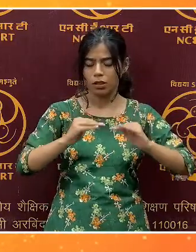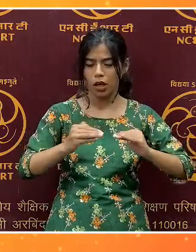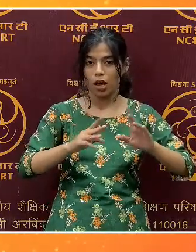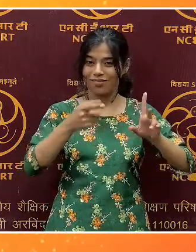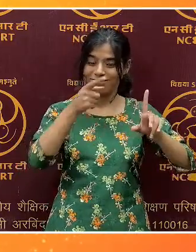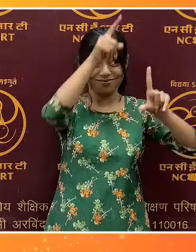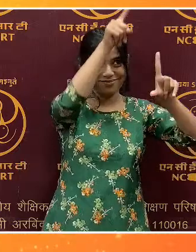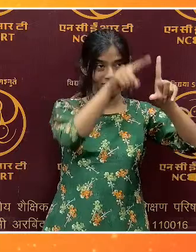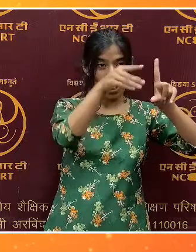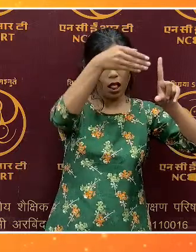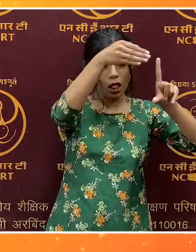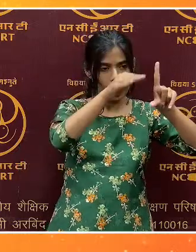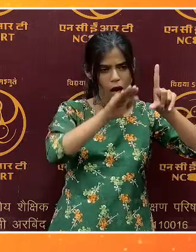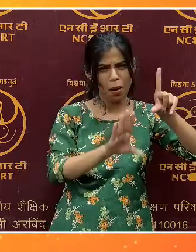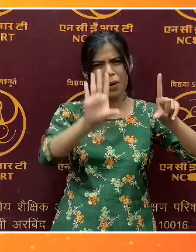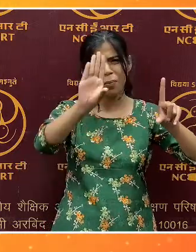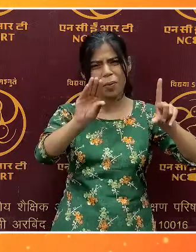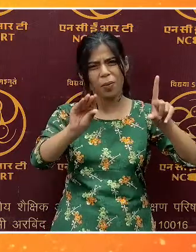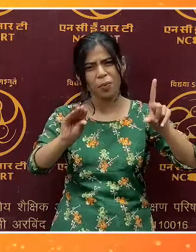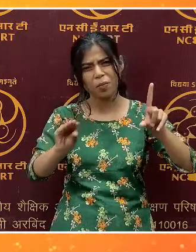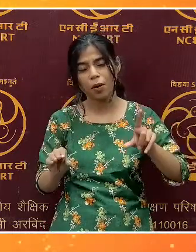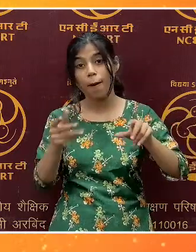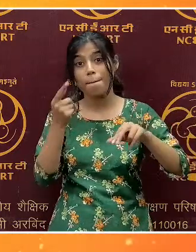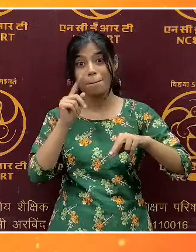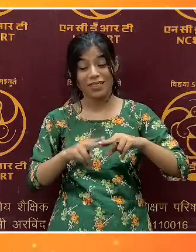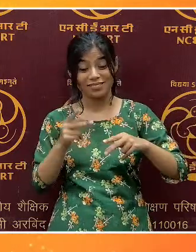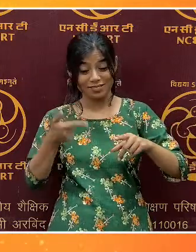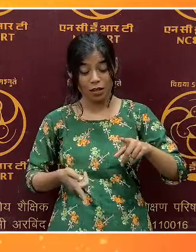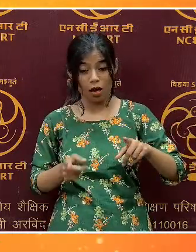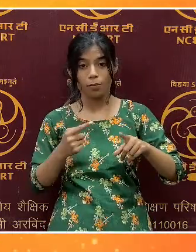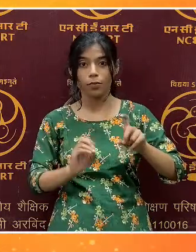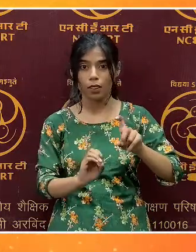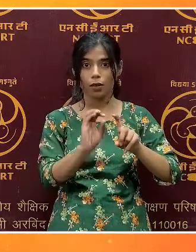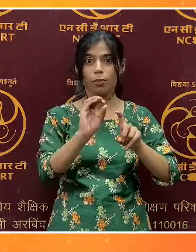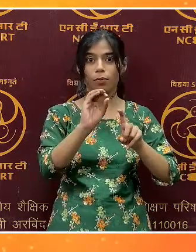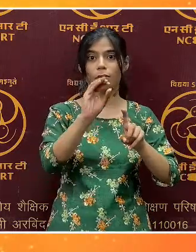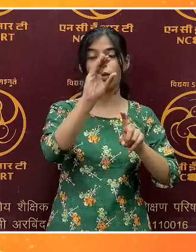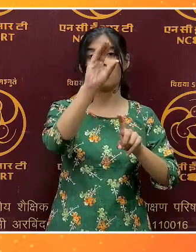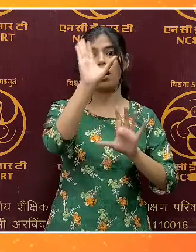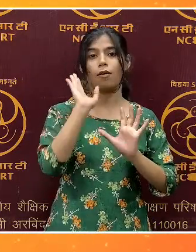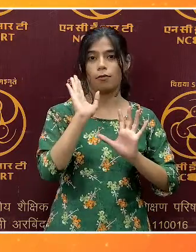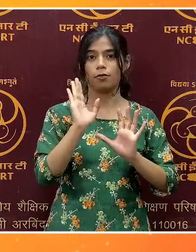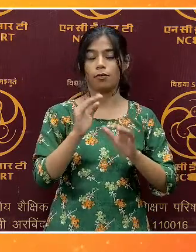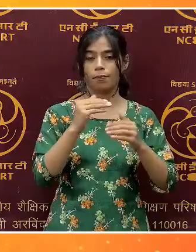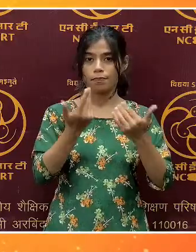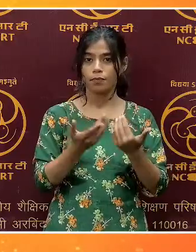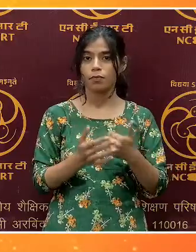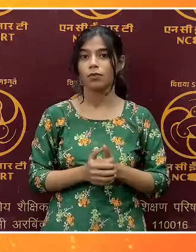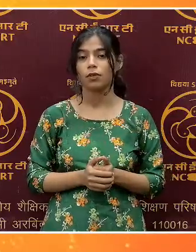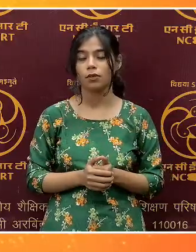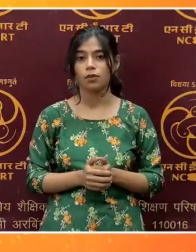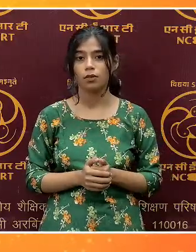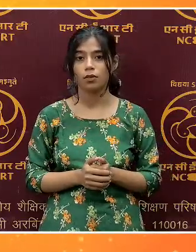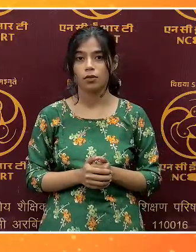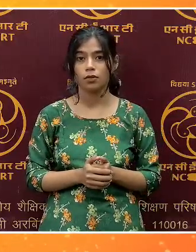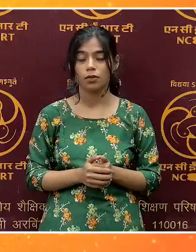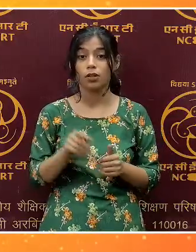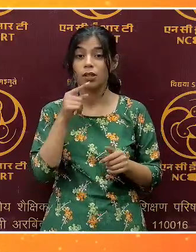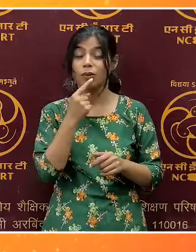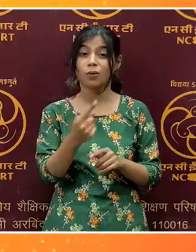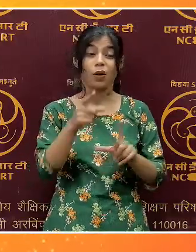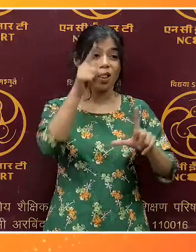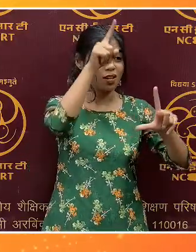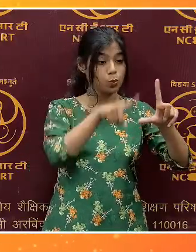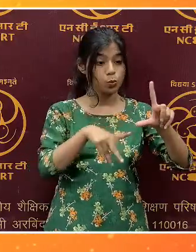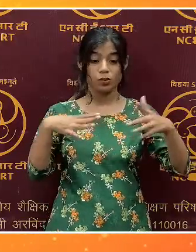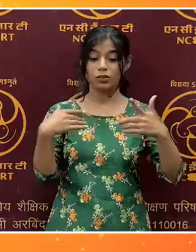this is a very good example where we are increasing the value. That is what is meant by suitability of the scale. Right Okay.